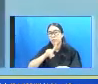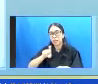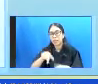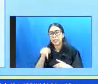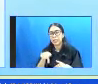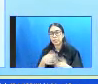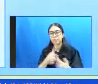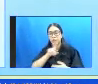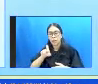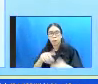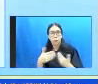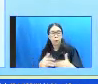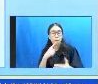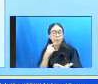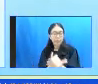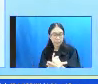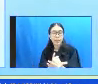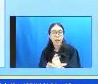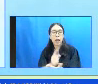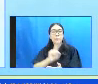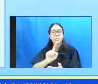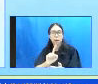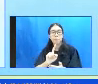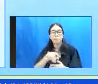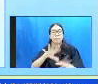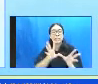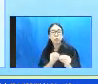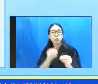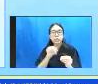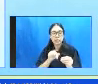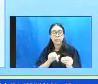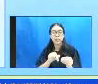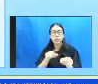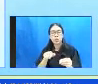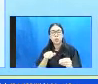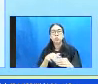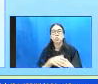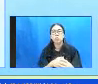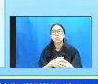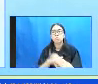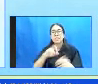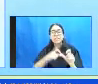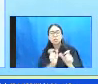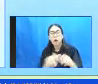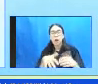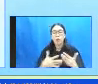Why inclusion such as important topic right now, in particularly for the climate?